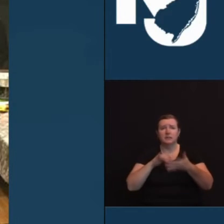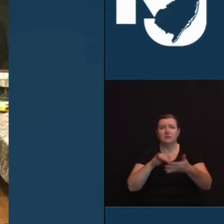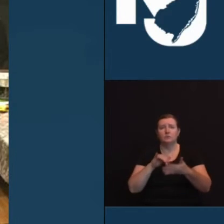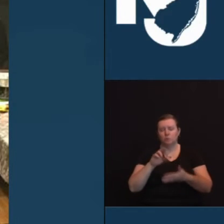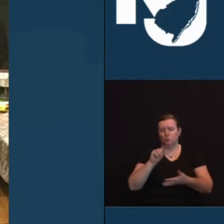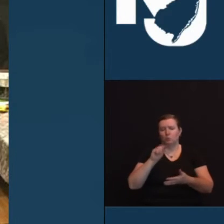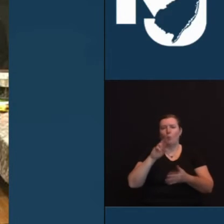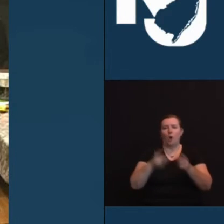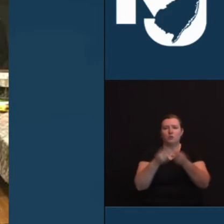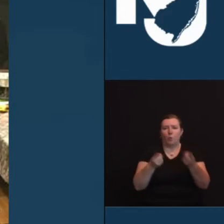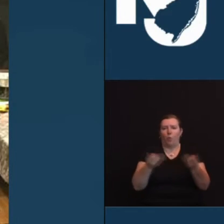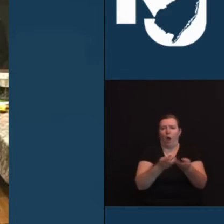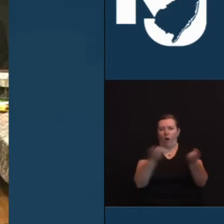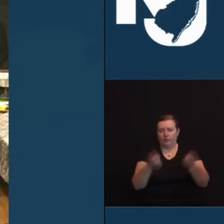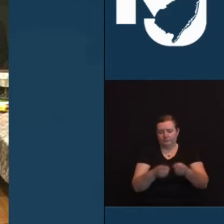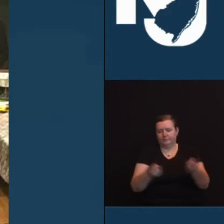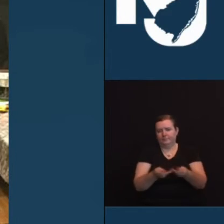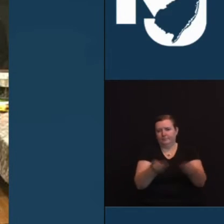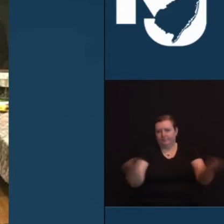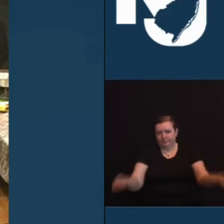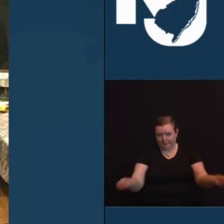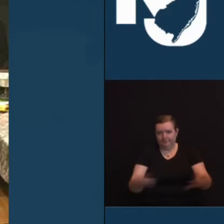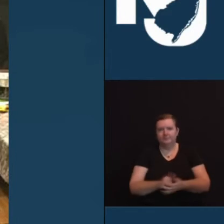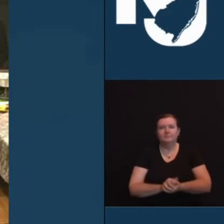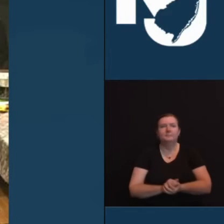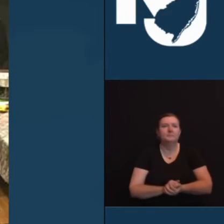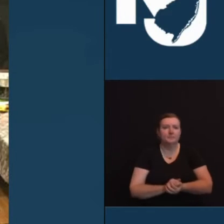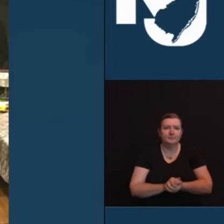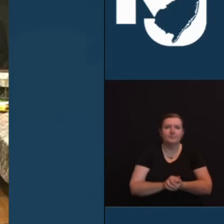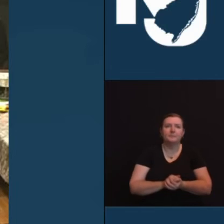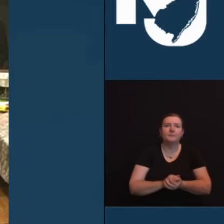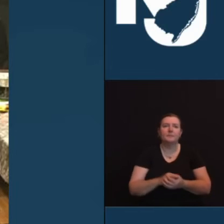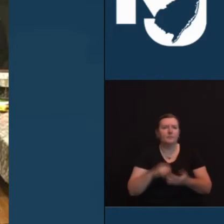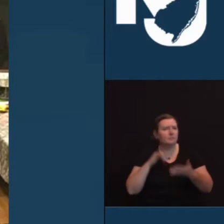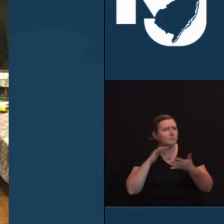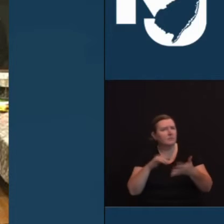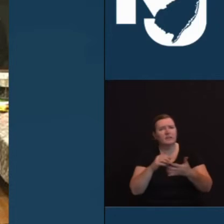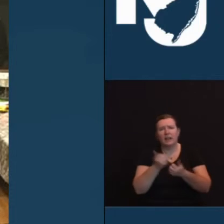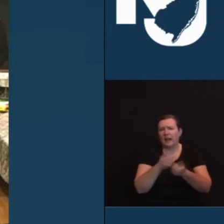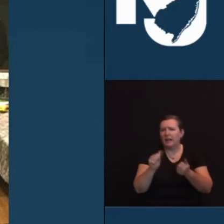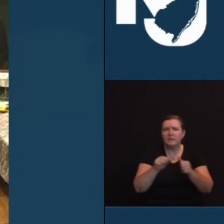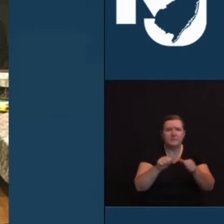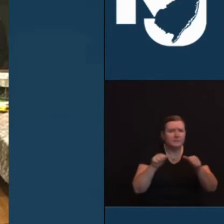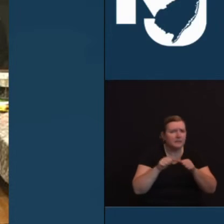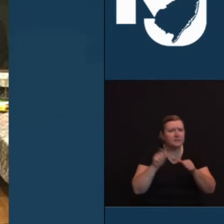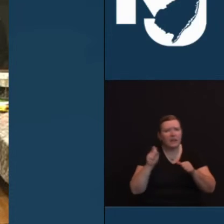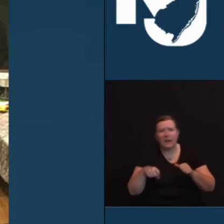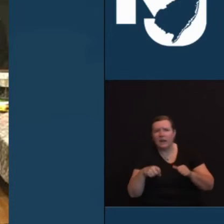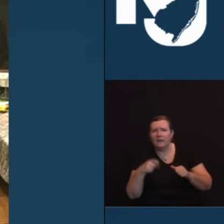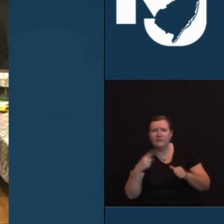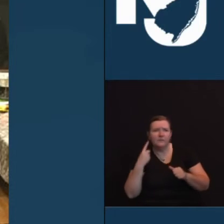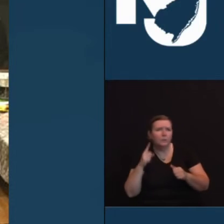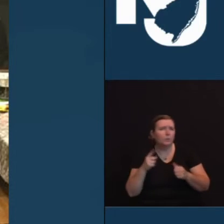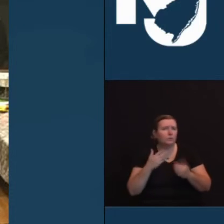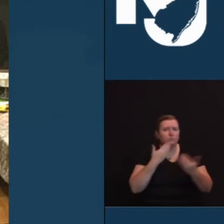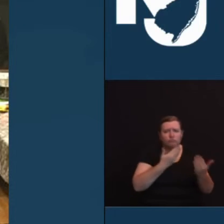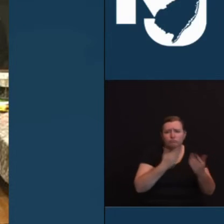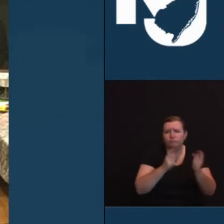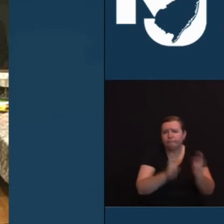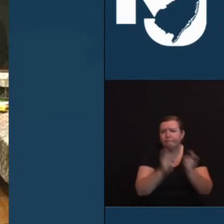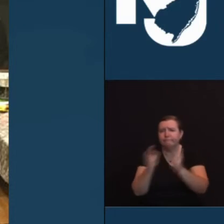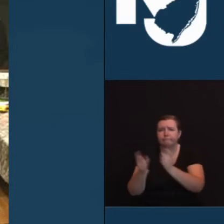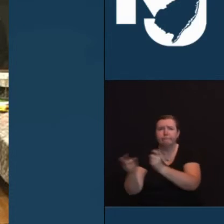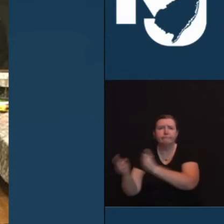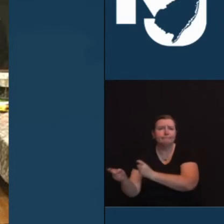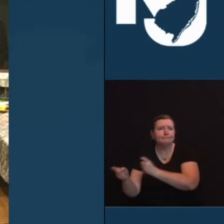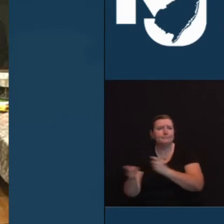in need whenever and wherever he could, and the community responded to his goodness in kind. He was a founding